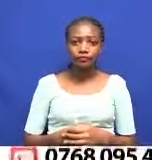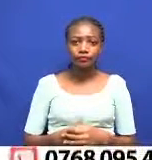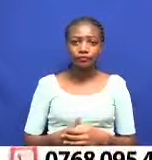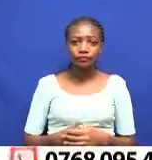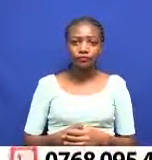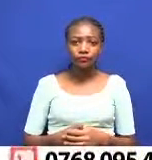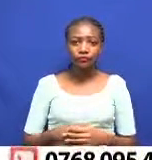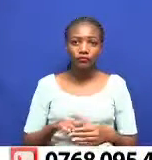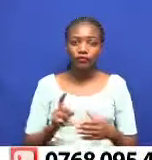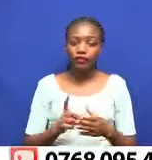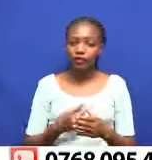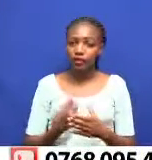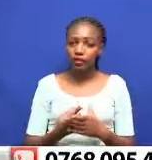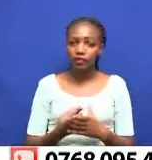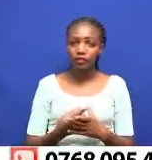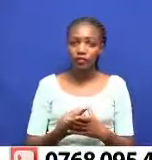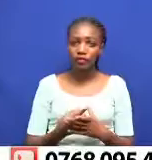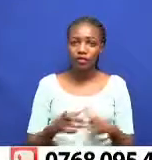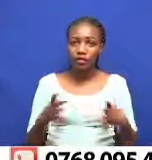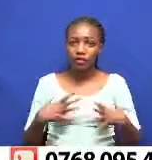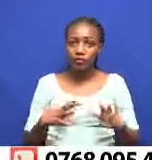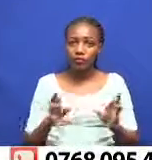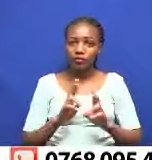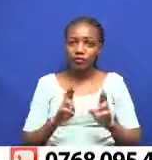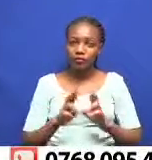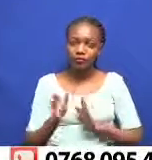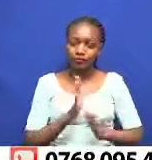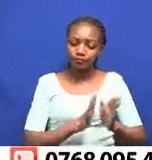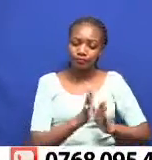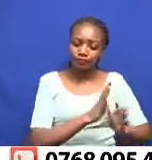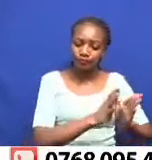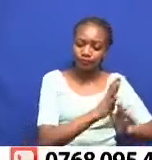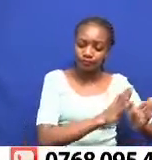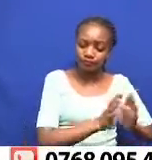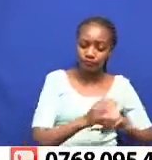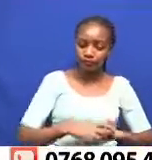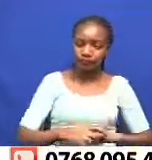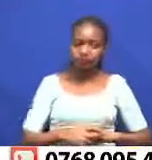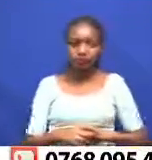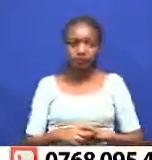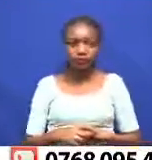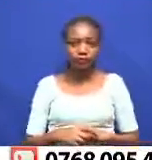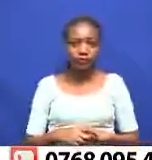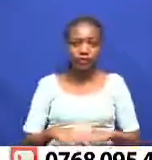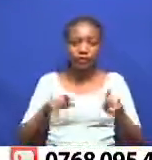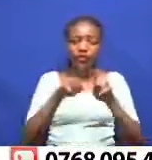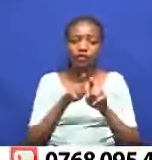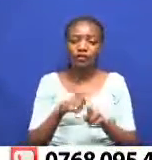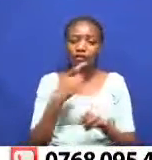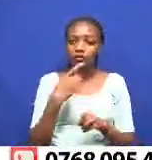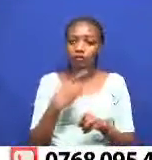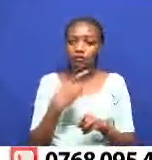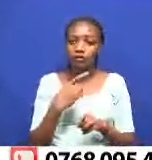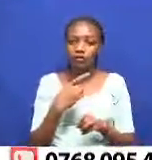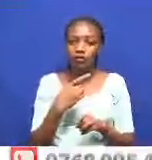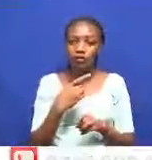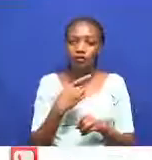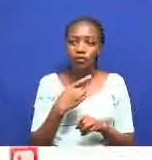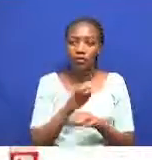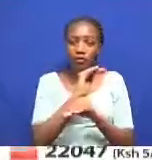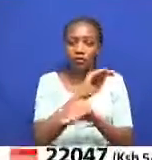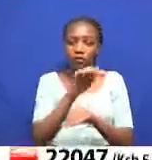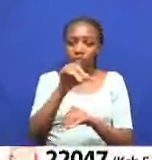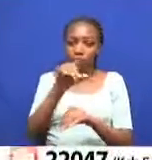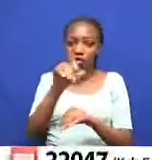The time they're still preparing, he passed on while I'm sitting in the vehicle. She states she had earlier asked Papa to